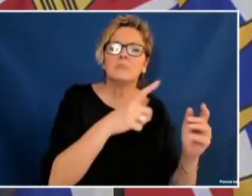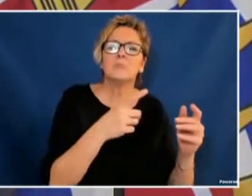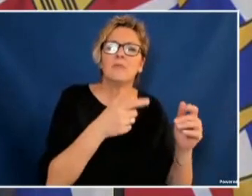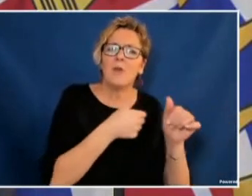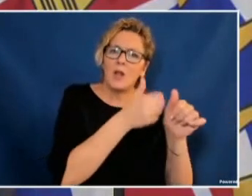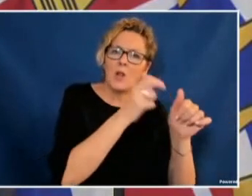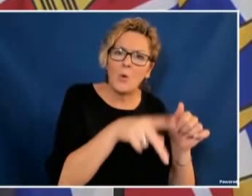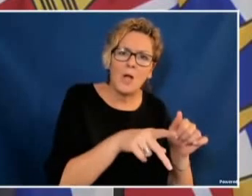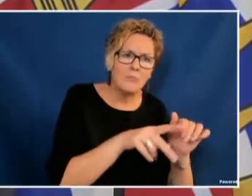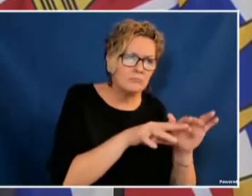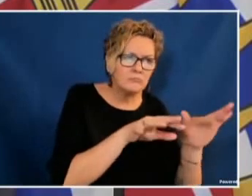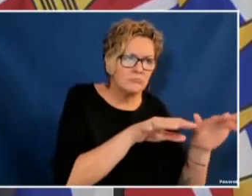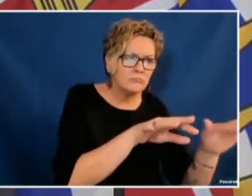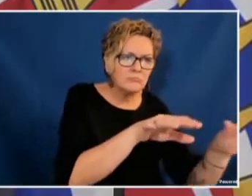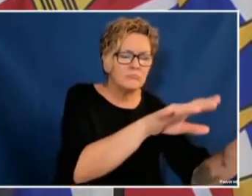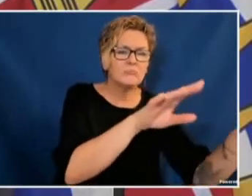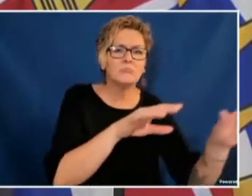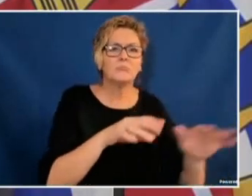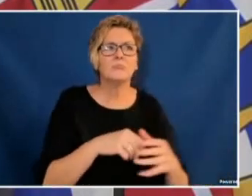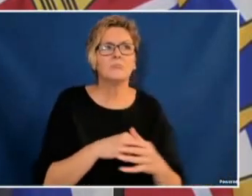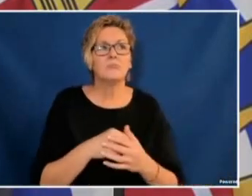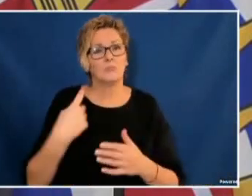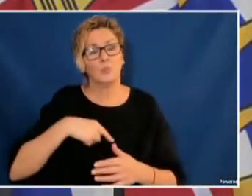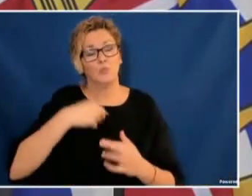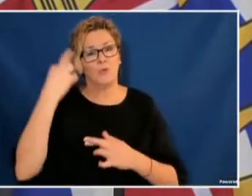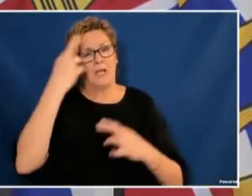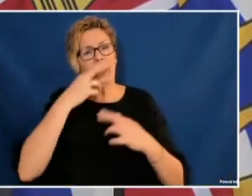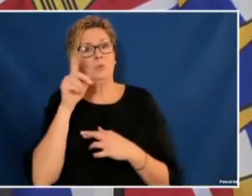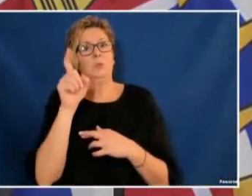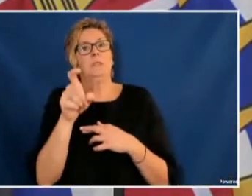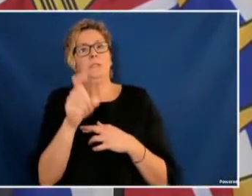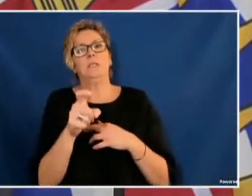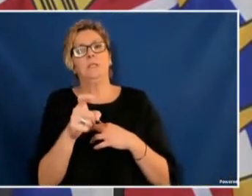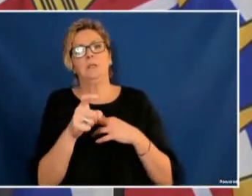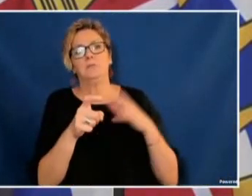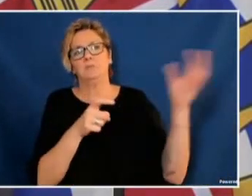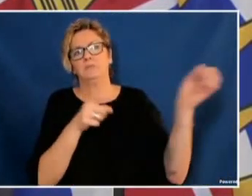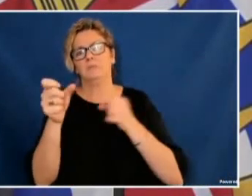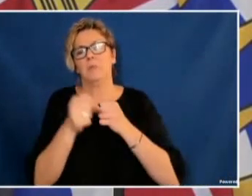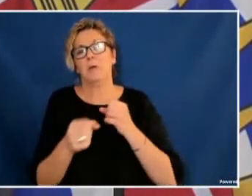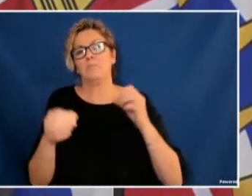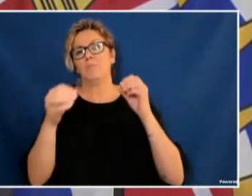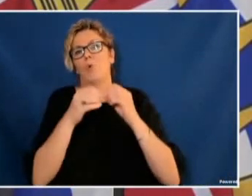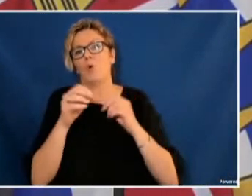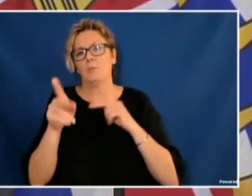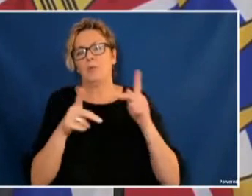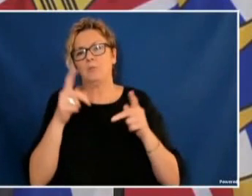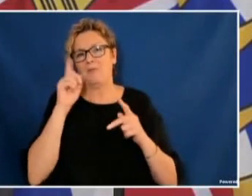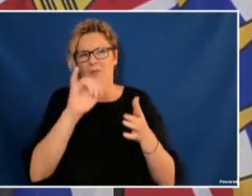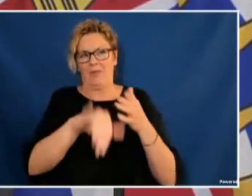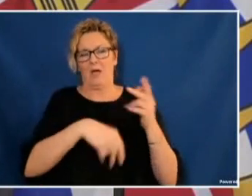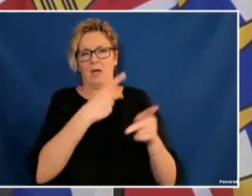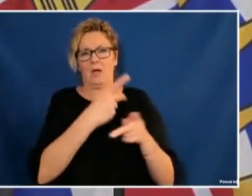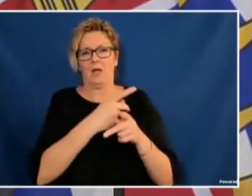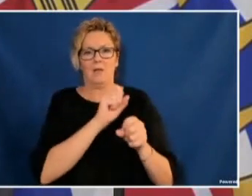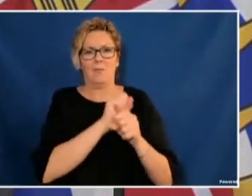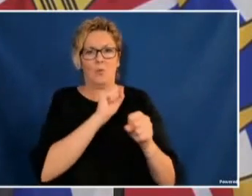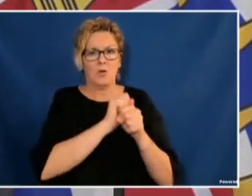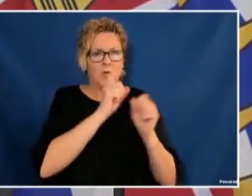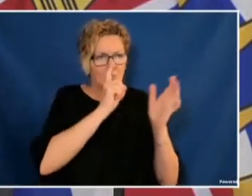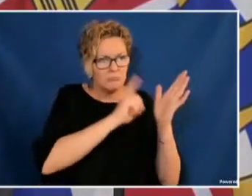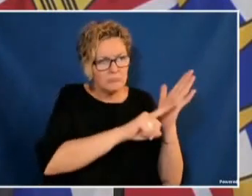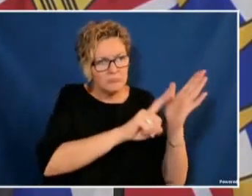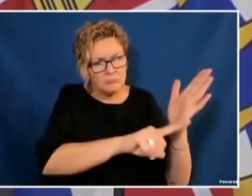household. You've touched on this in the past, maybe a month or so ago, but are you expecting restaurants to enforce this? If 6 people show up, should they ask? Should